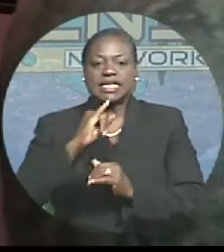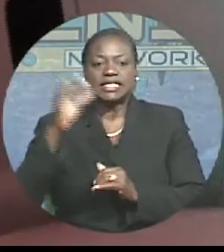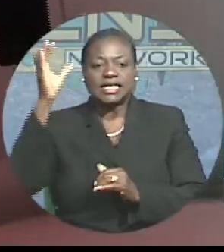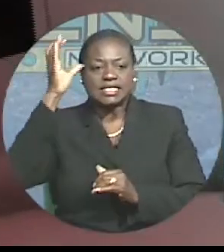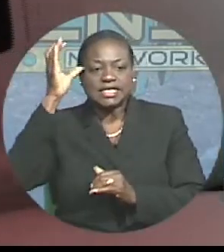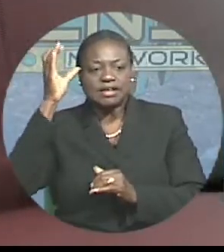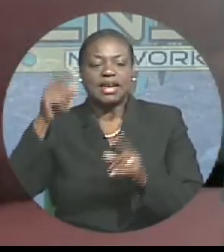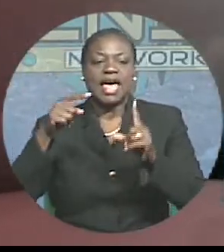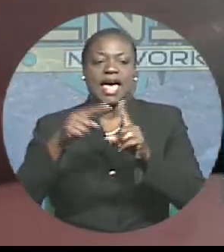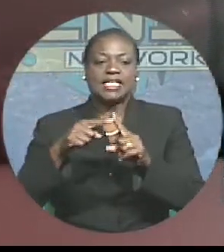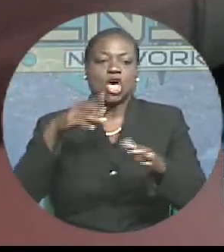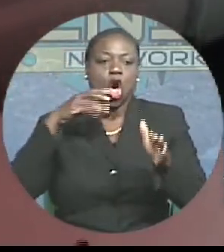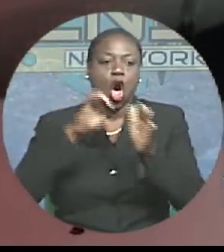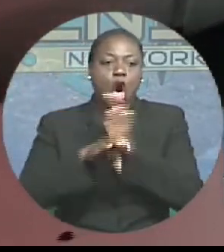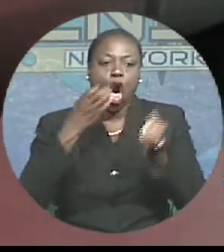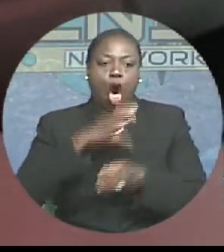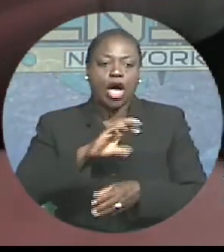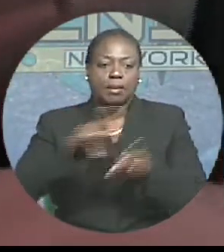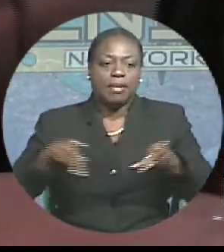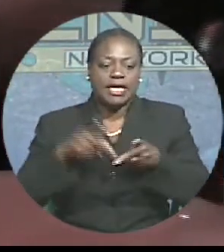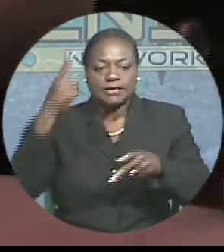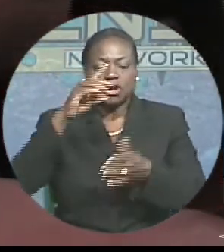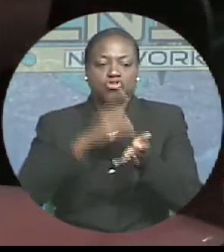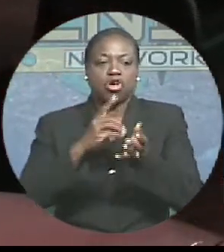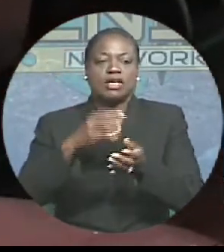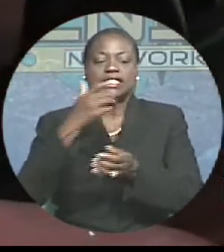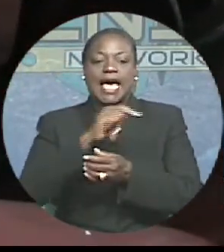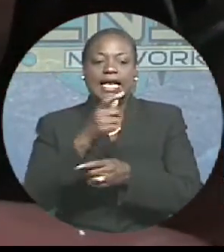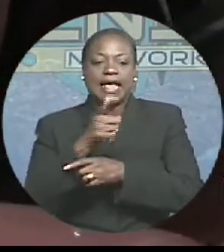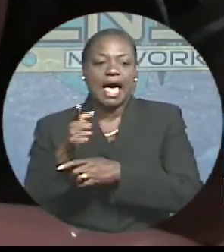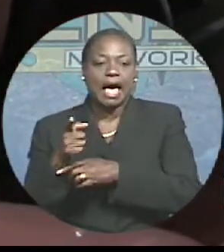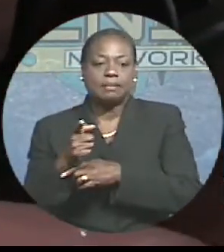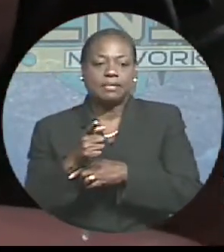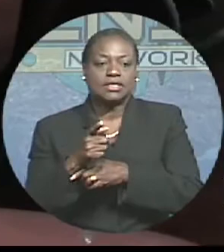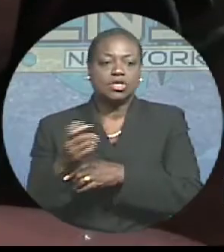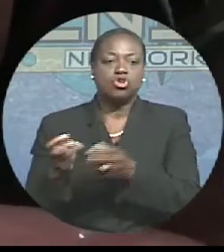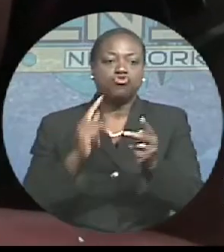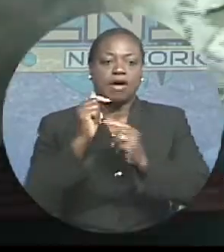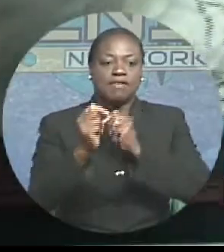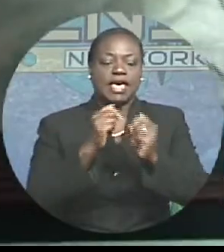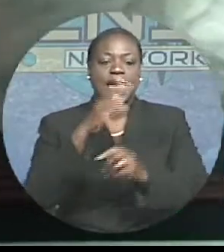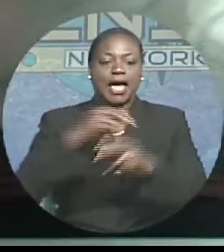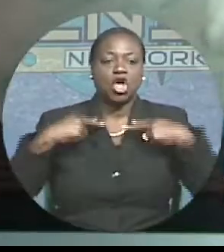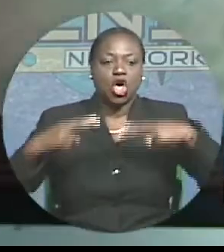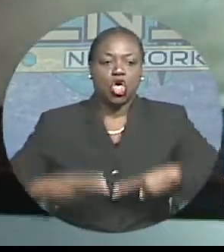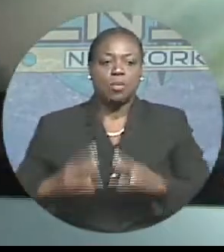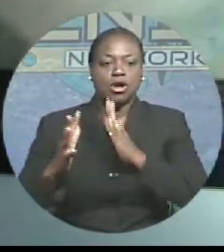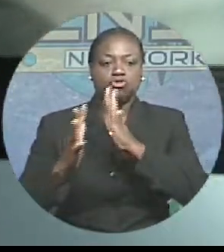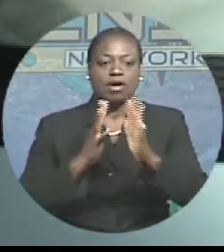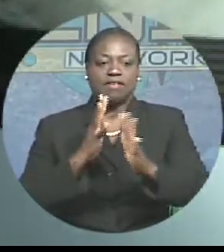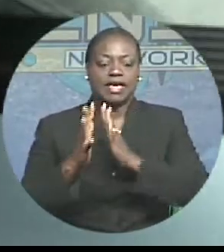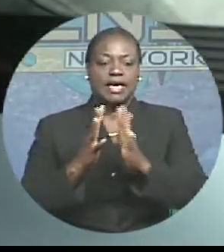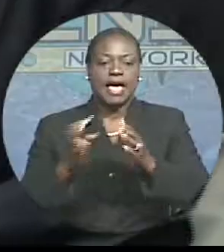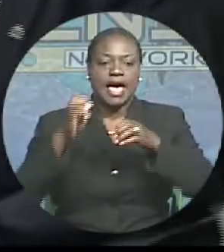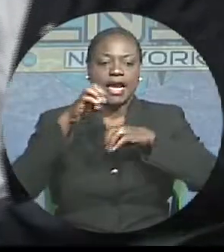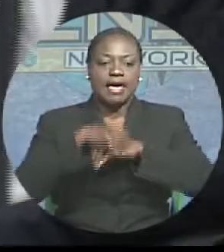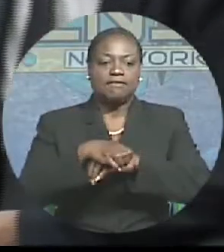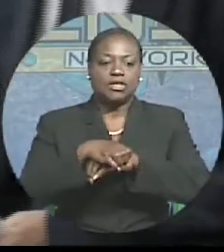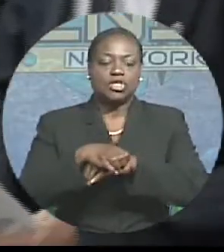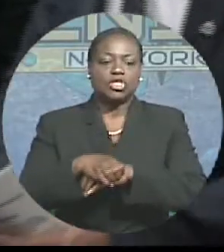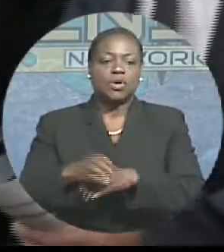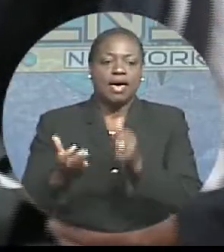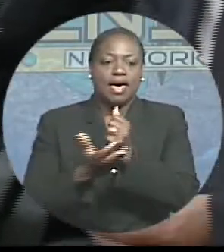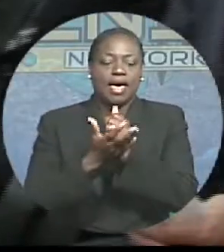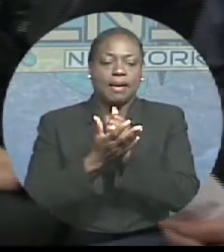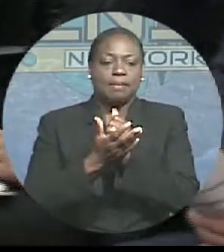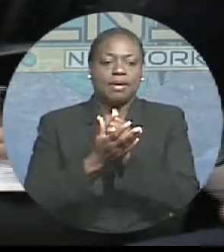hot transit port for drug and arms trafficking, as well as human smuggling. And in an effort to combat transnational crimes, authorities are